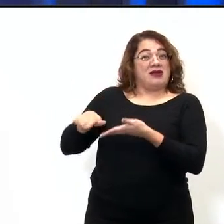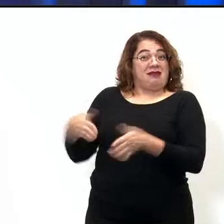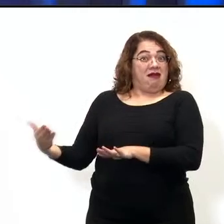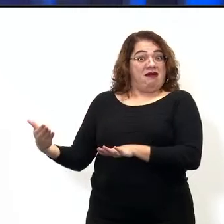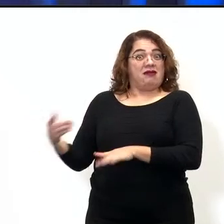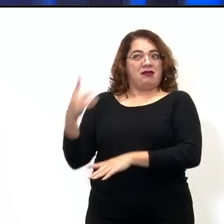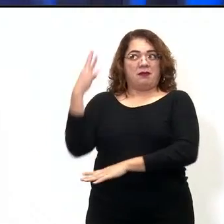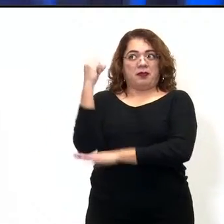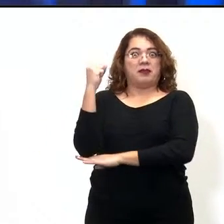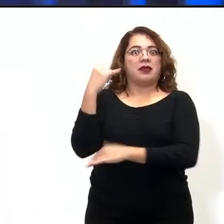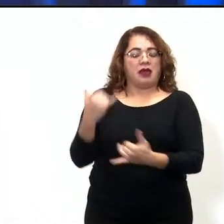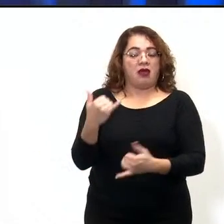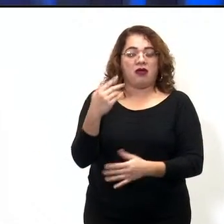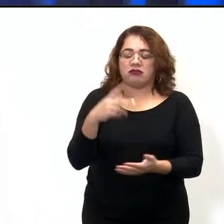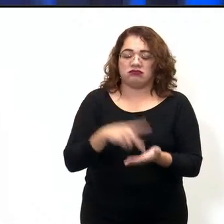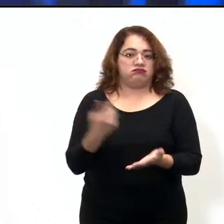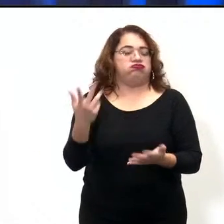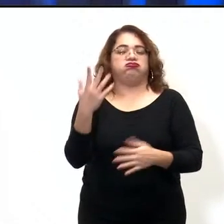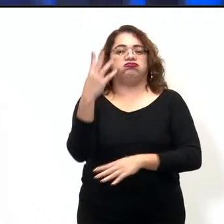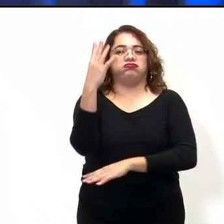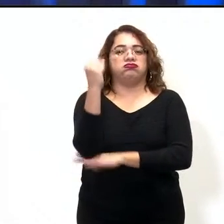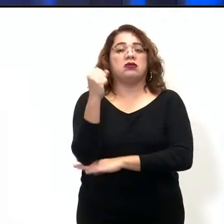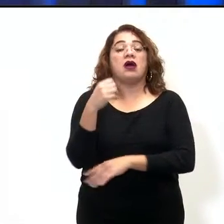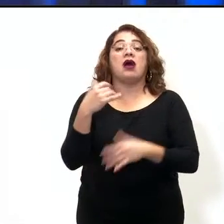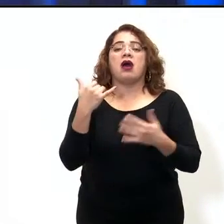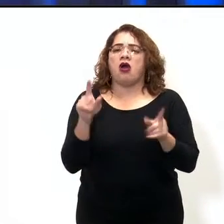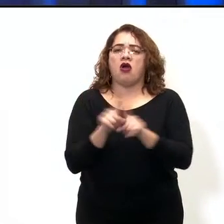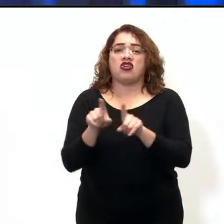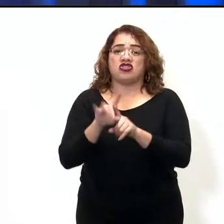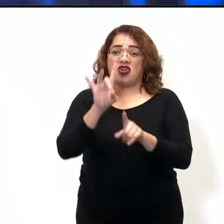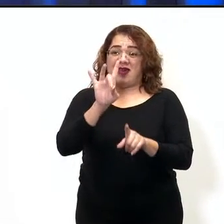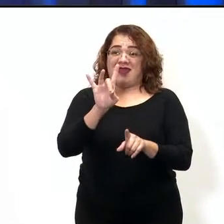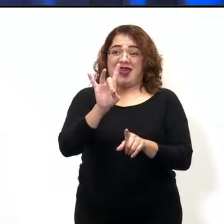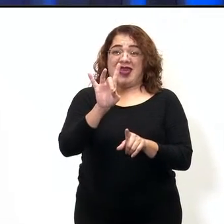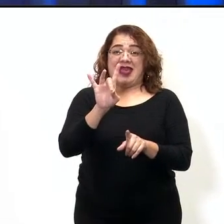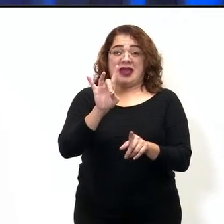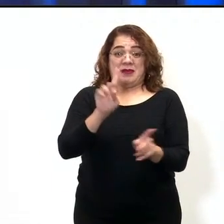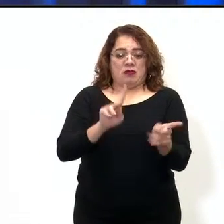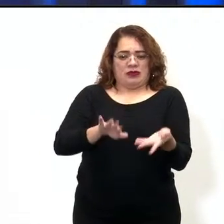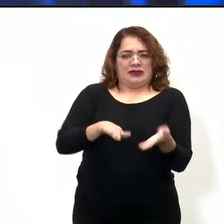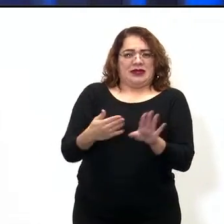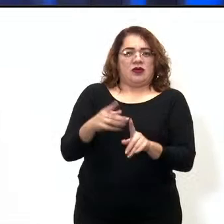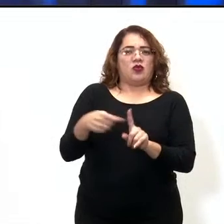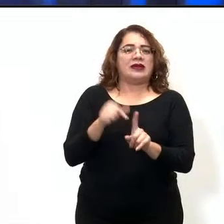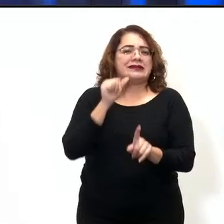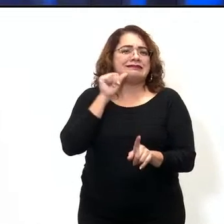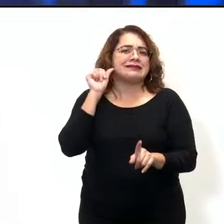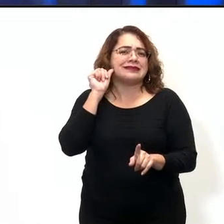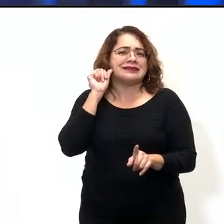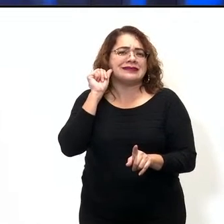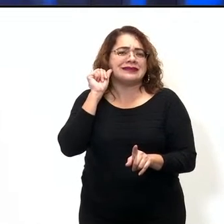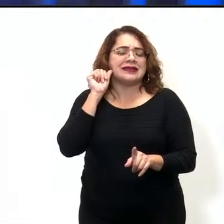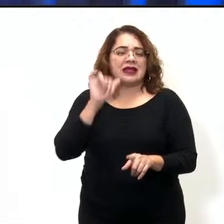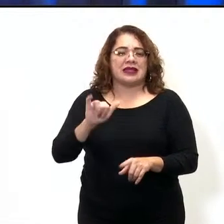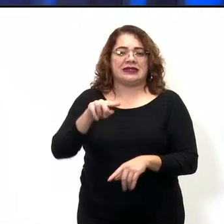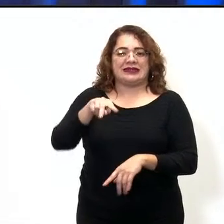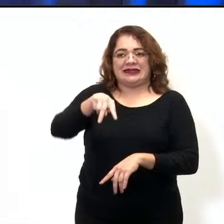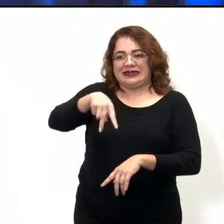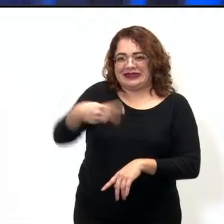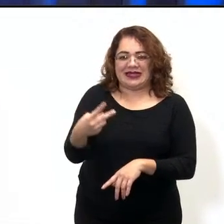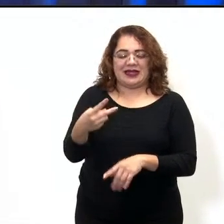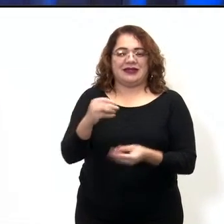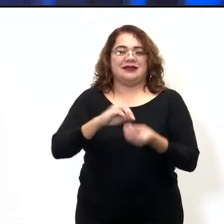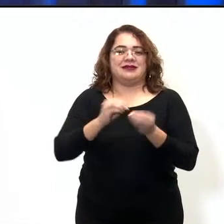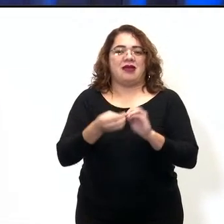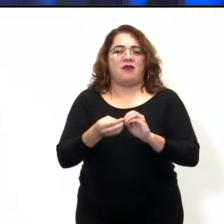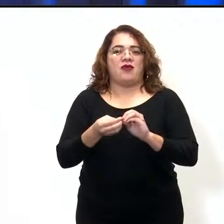reporting today 8 fatalities that happened just in the last day. That's now the second highest number of